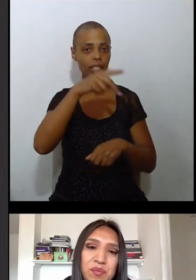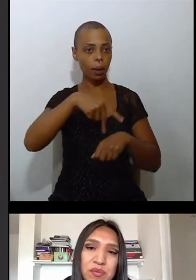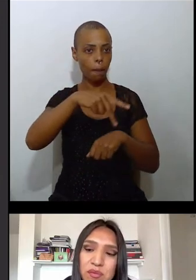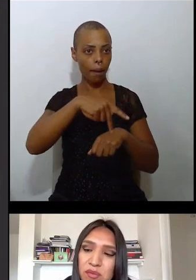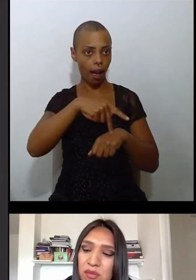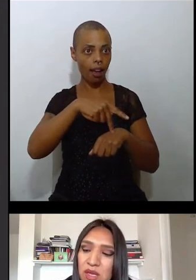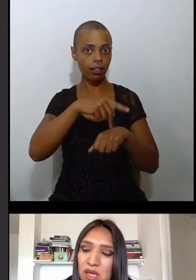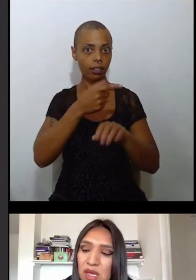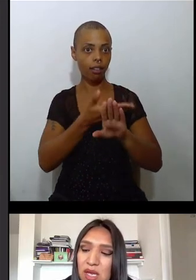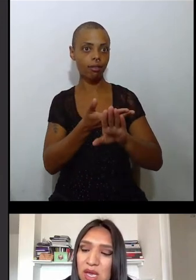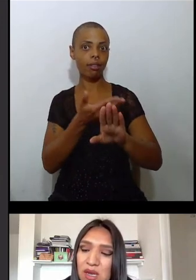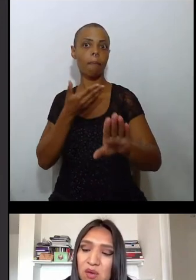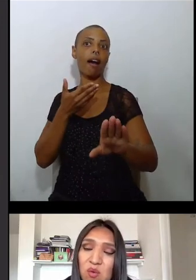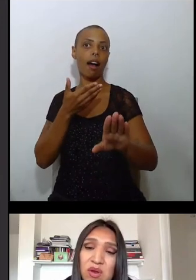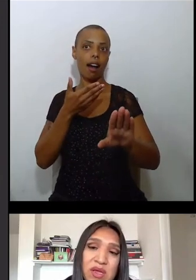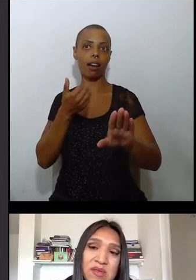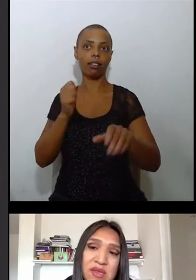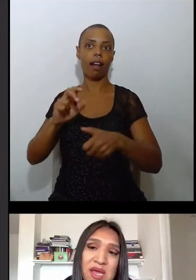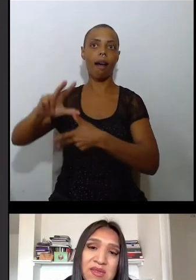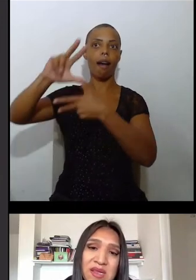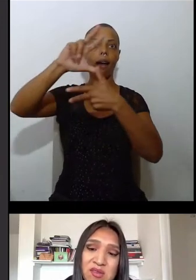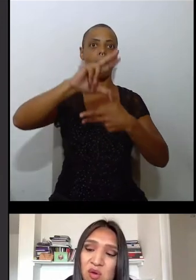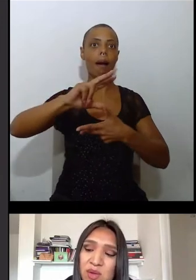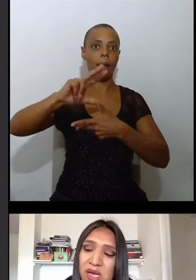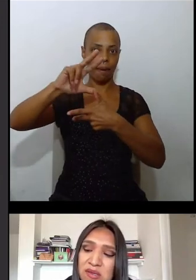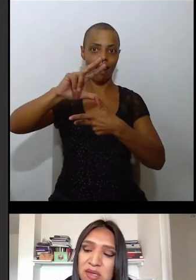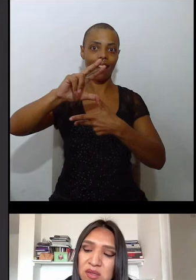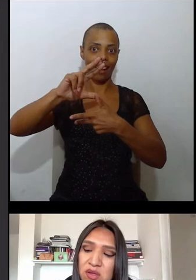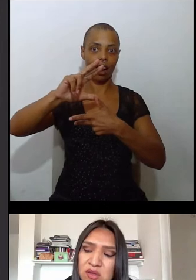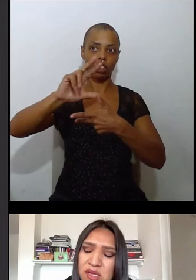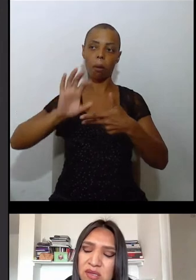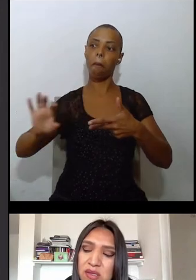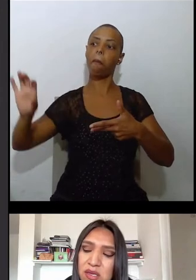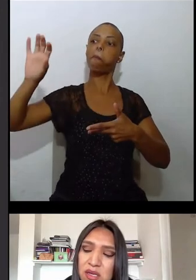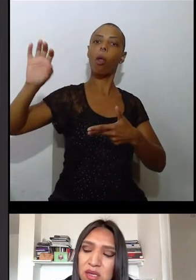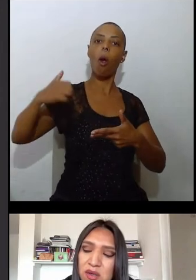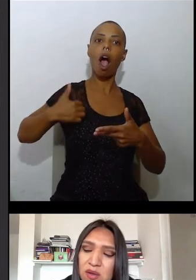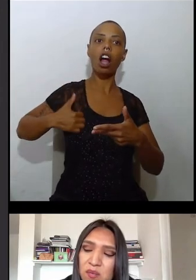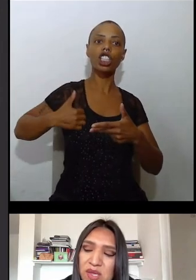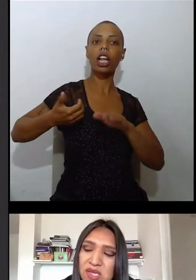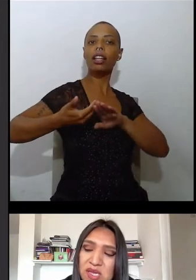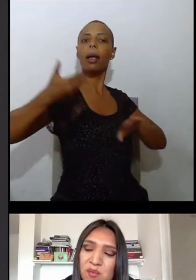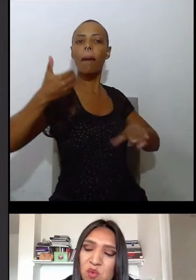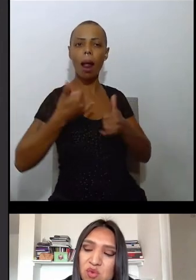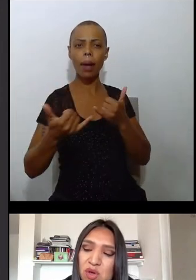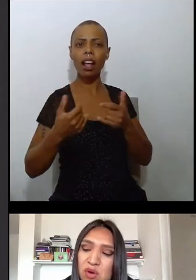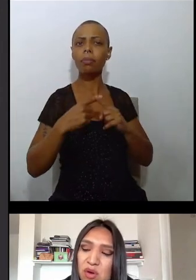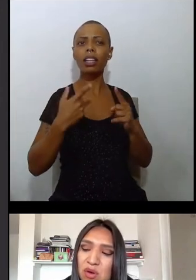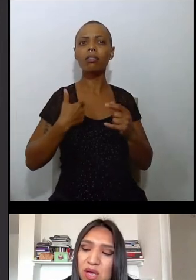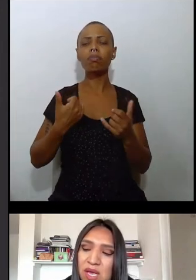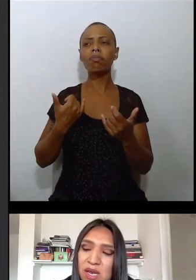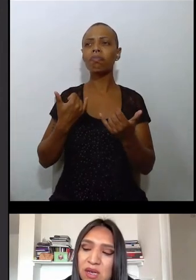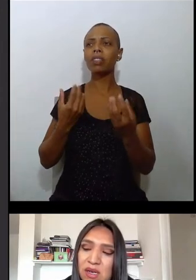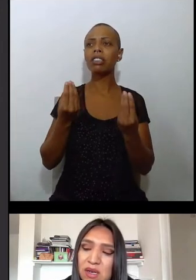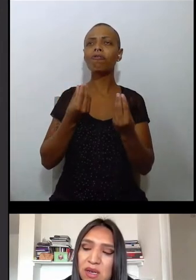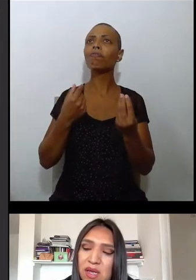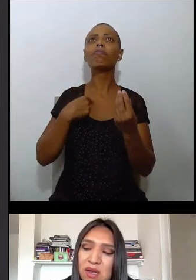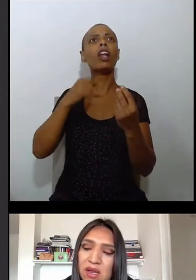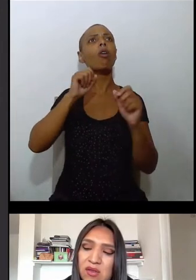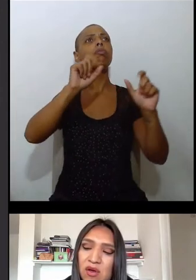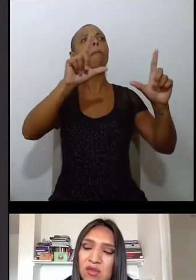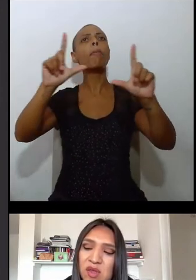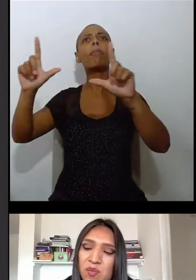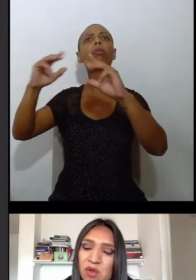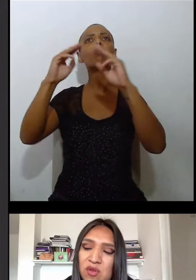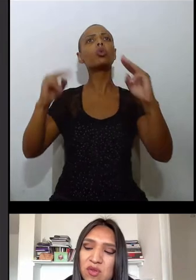I went to steer away from that idea of living in a country that is isolated within Latin America